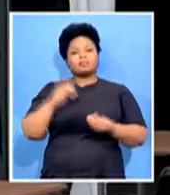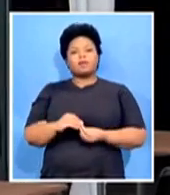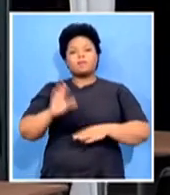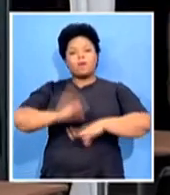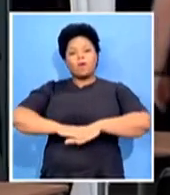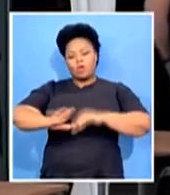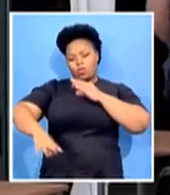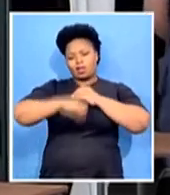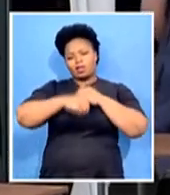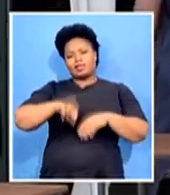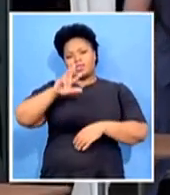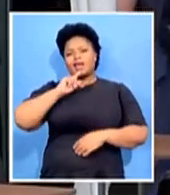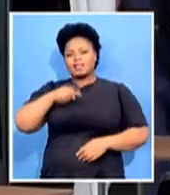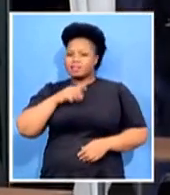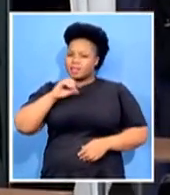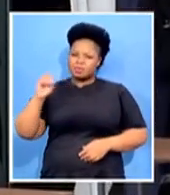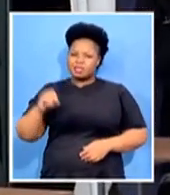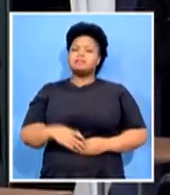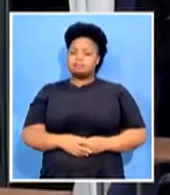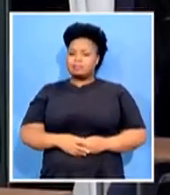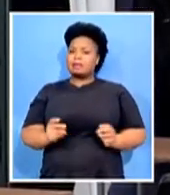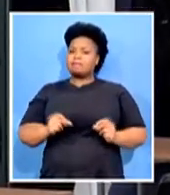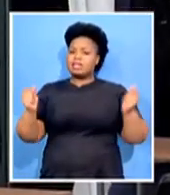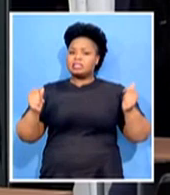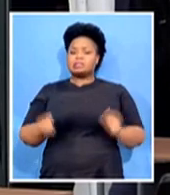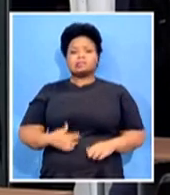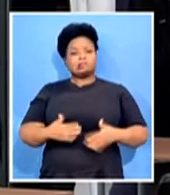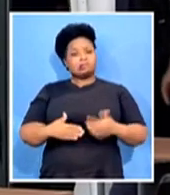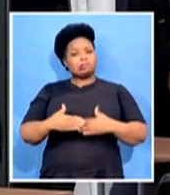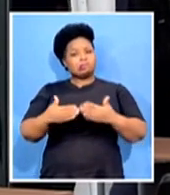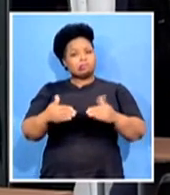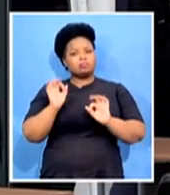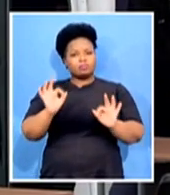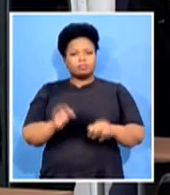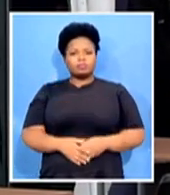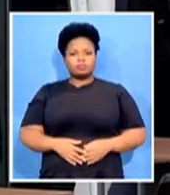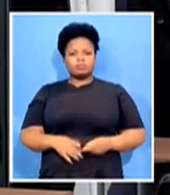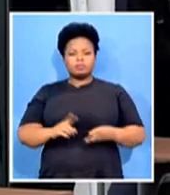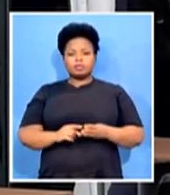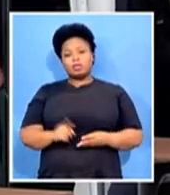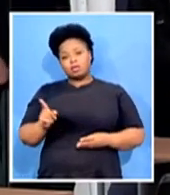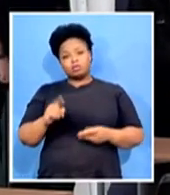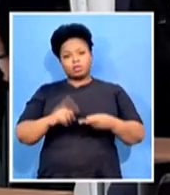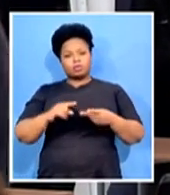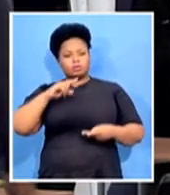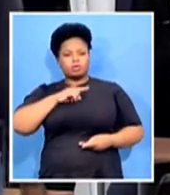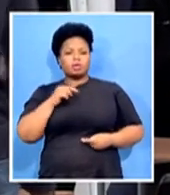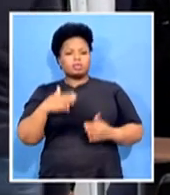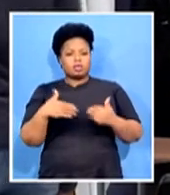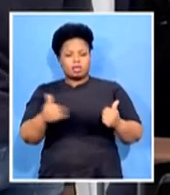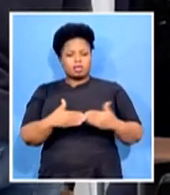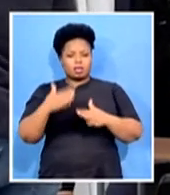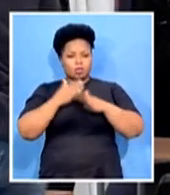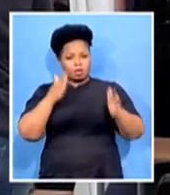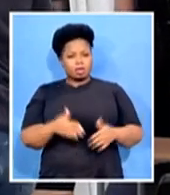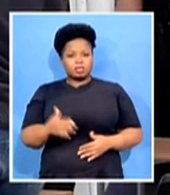quite a fast-paced process in trying to ensure that the healthcare workers, those at the forefront of this fight, are